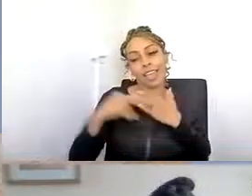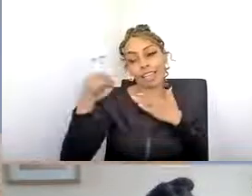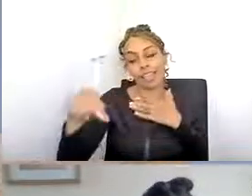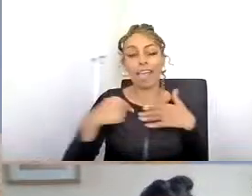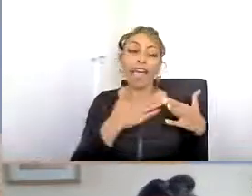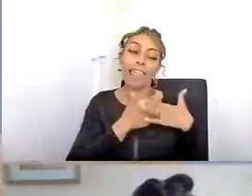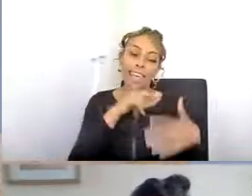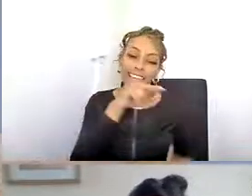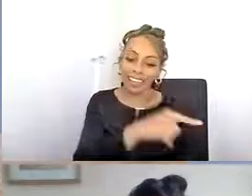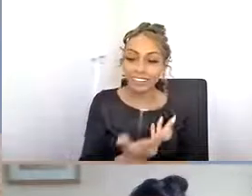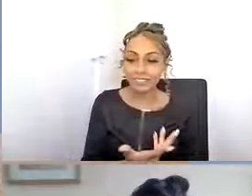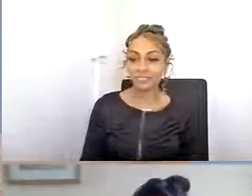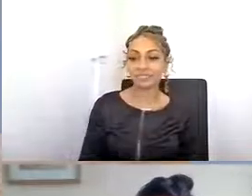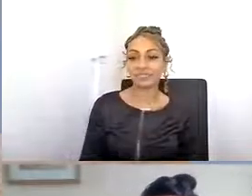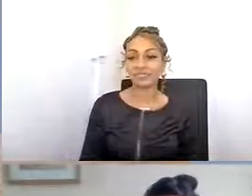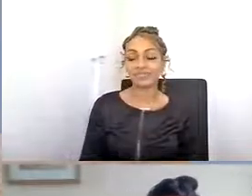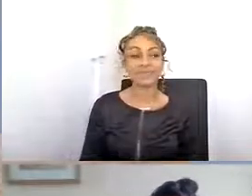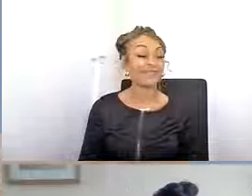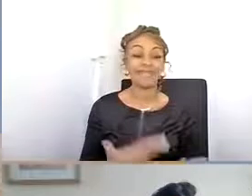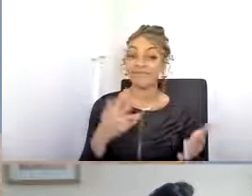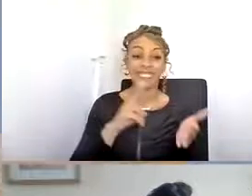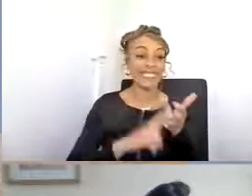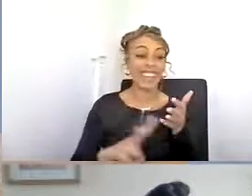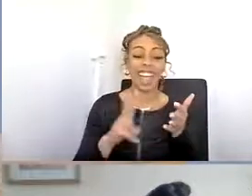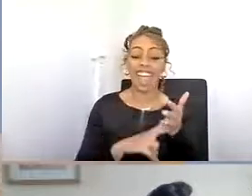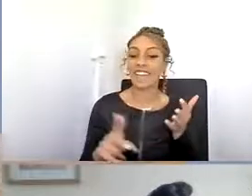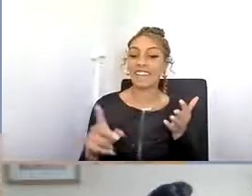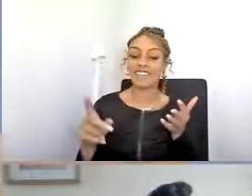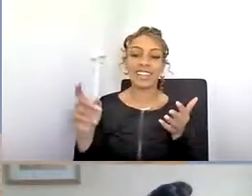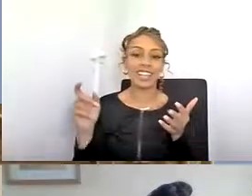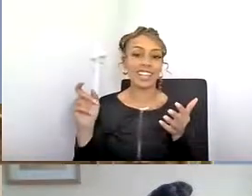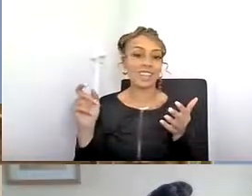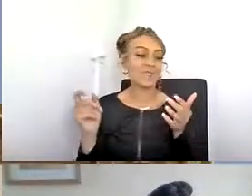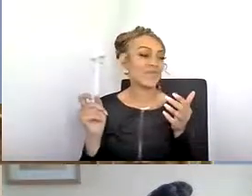it is quite a quirky collection in many ways.